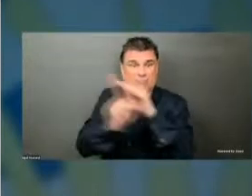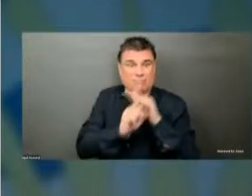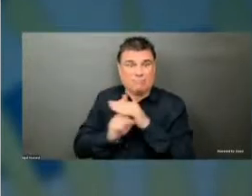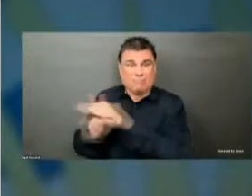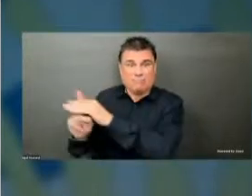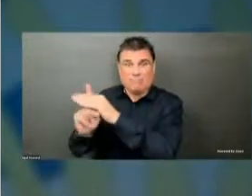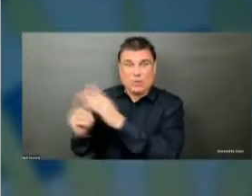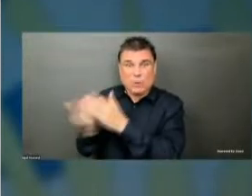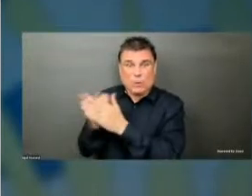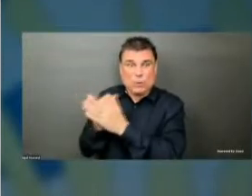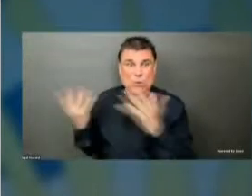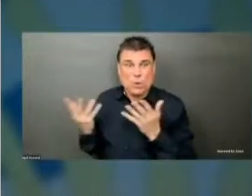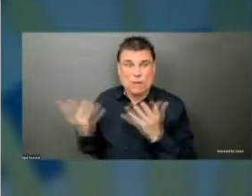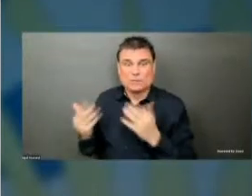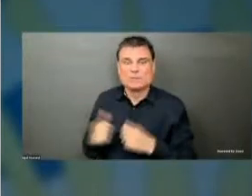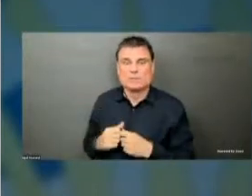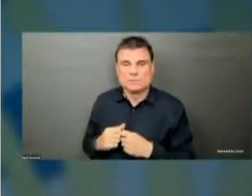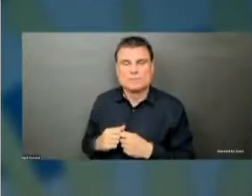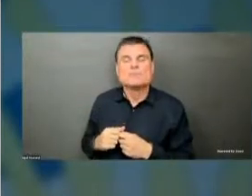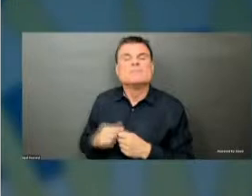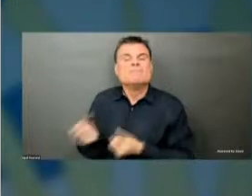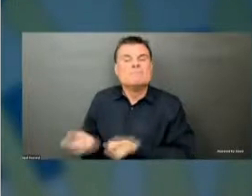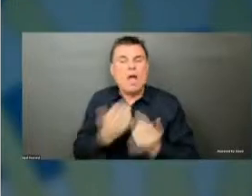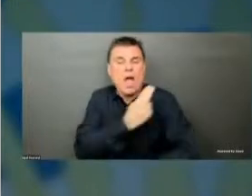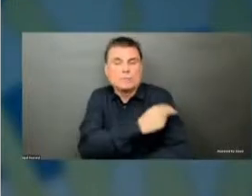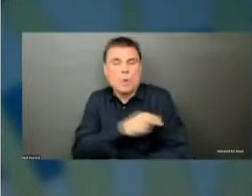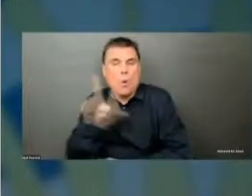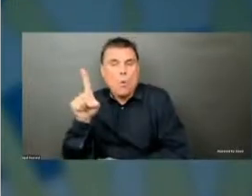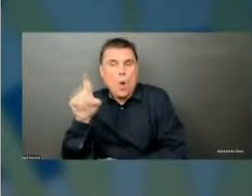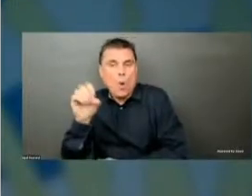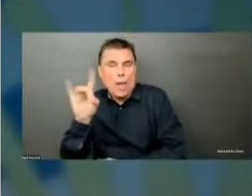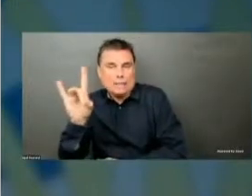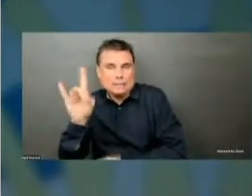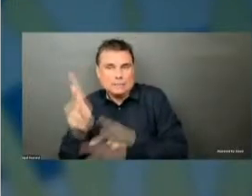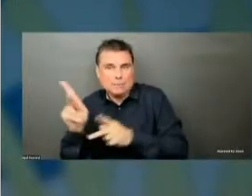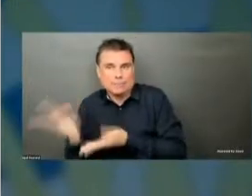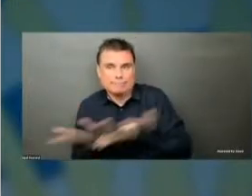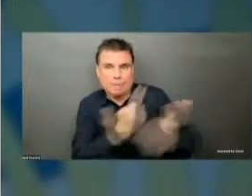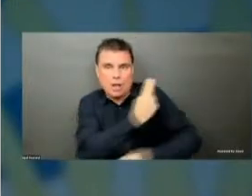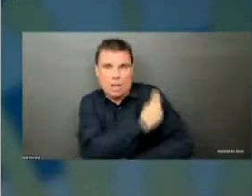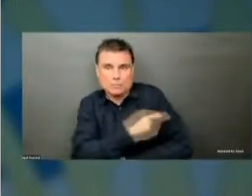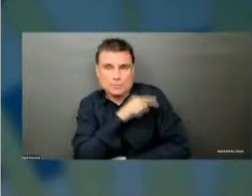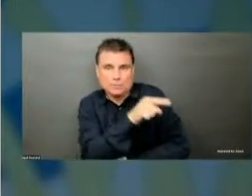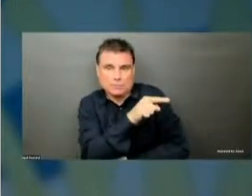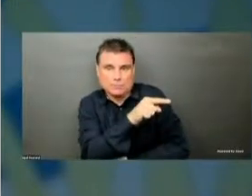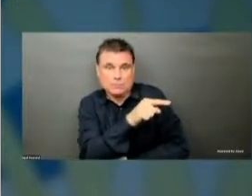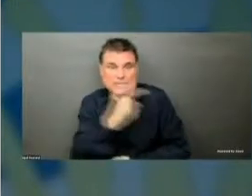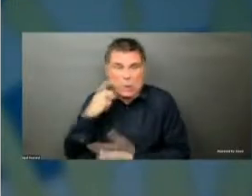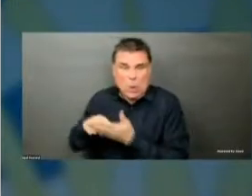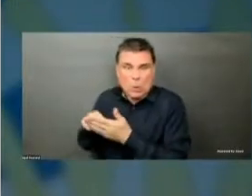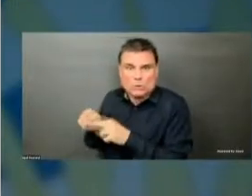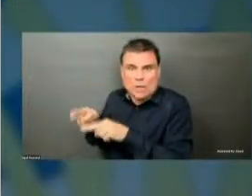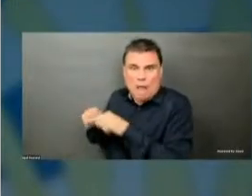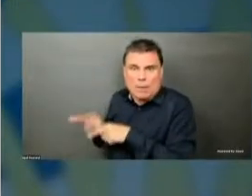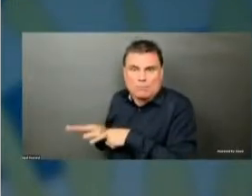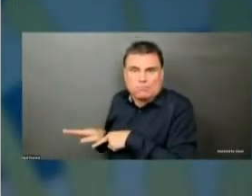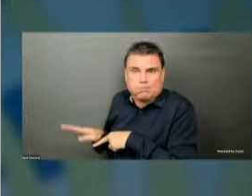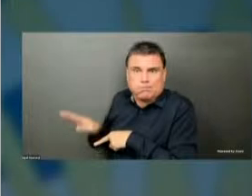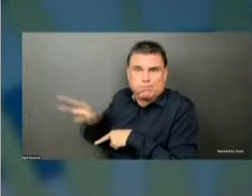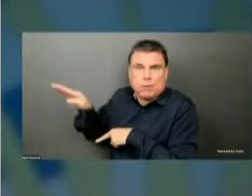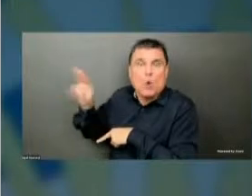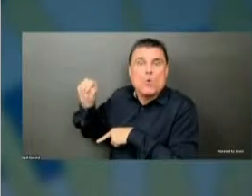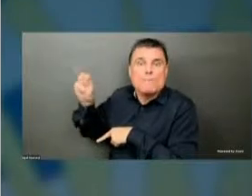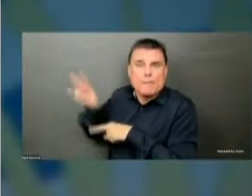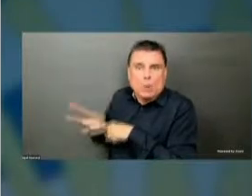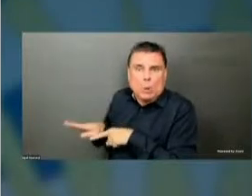our epidemic curve increased and peaked in November. It has come down. We did see a bit of a blip again